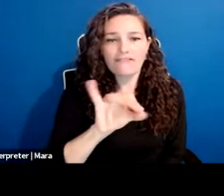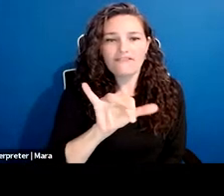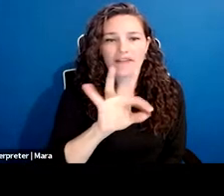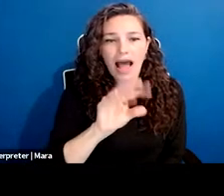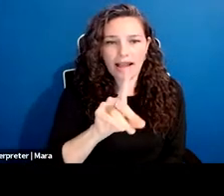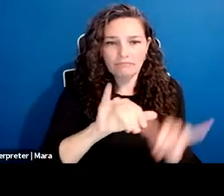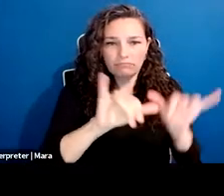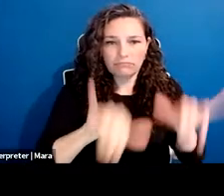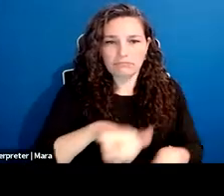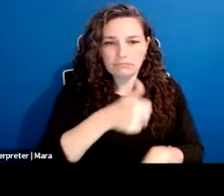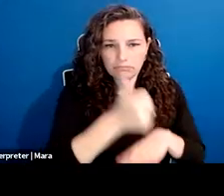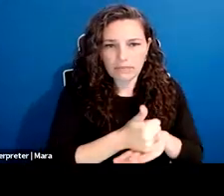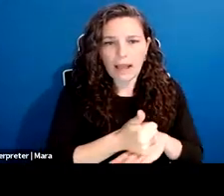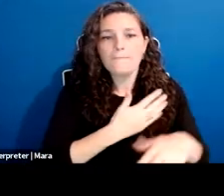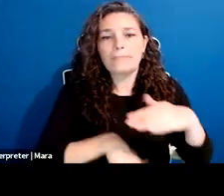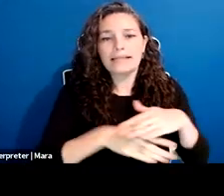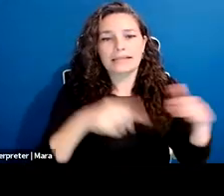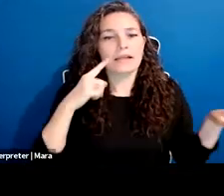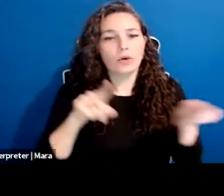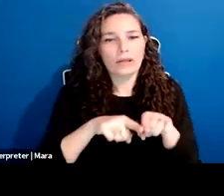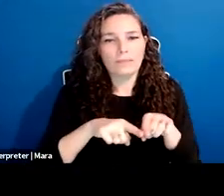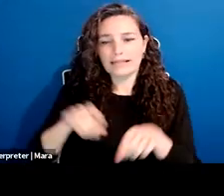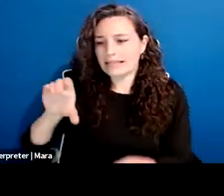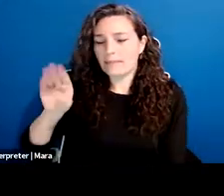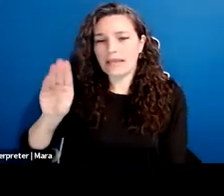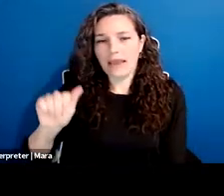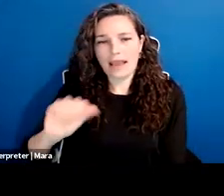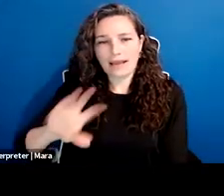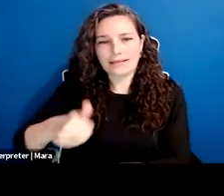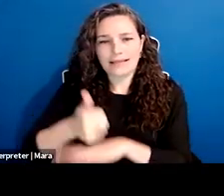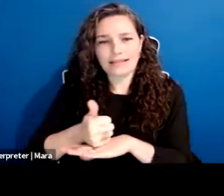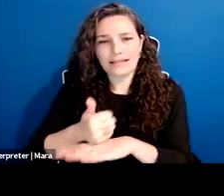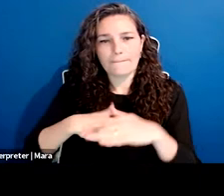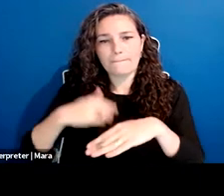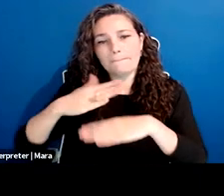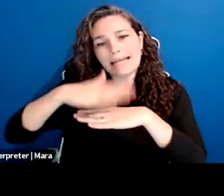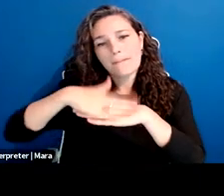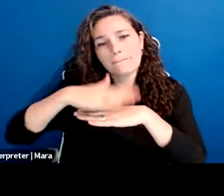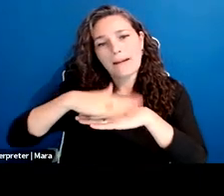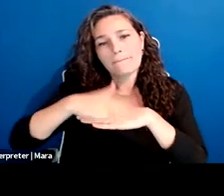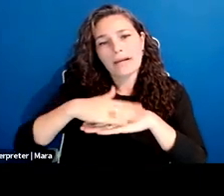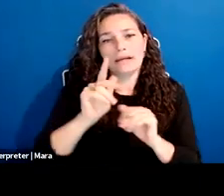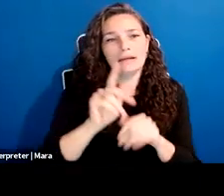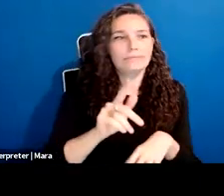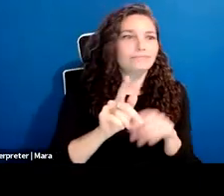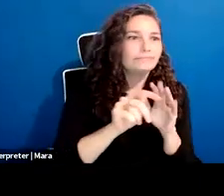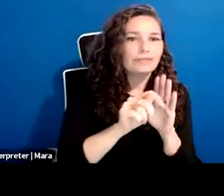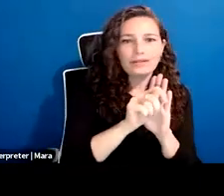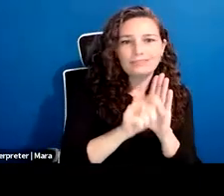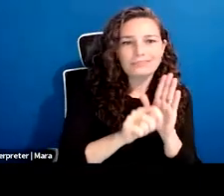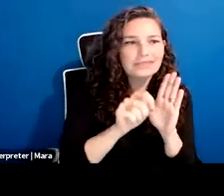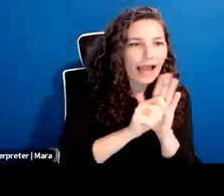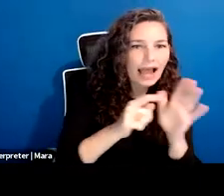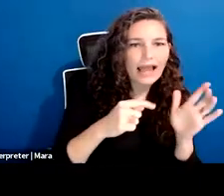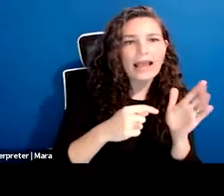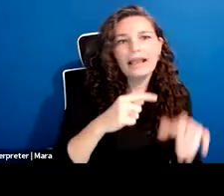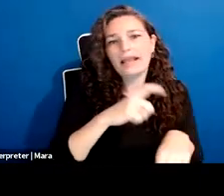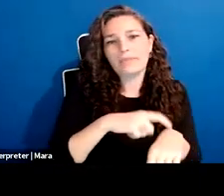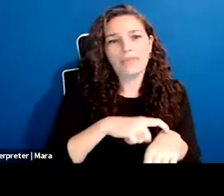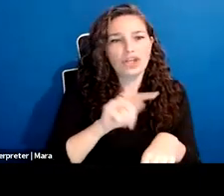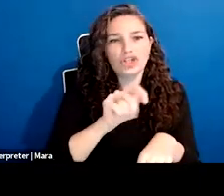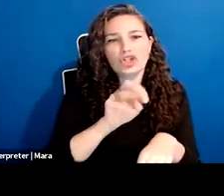CBA is the agreement that sets the minimum terms, working conditions, rates, all of that for